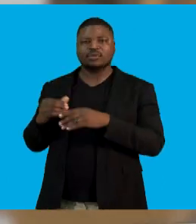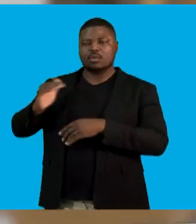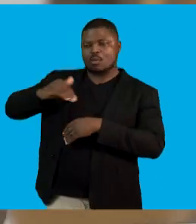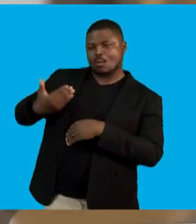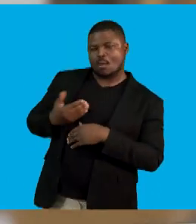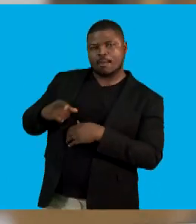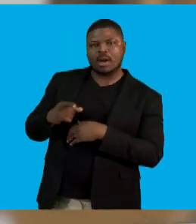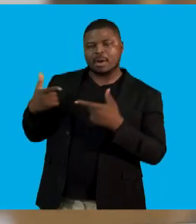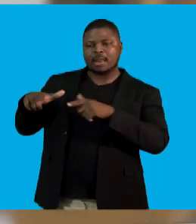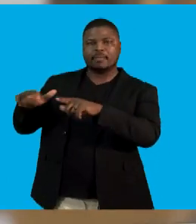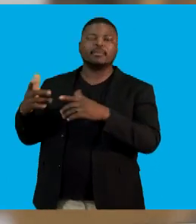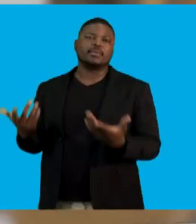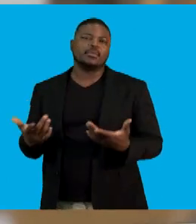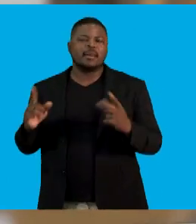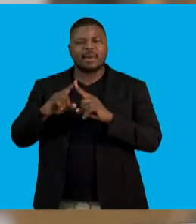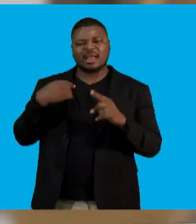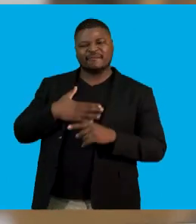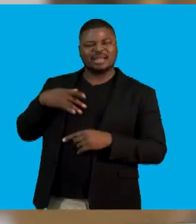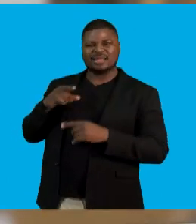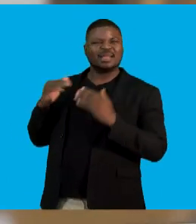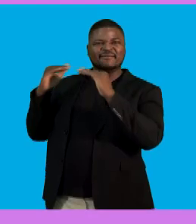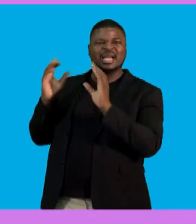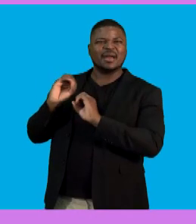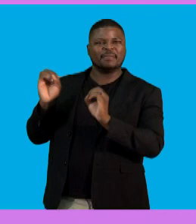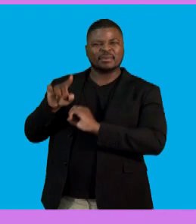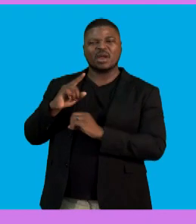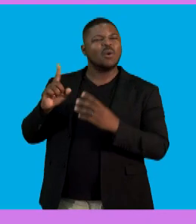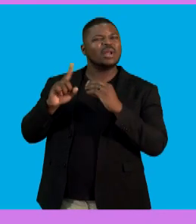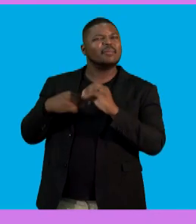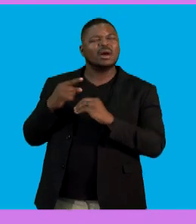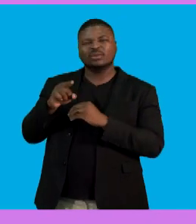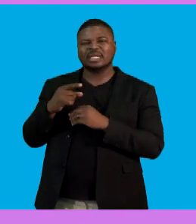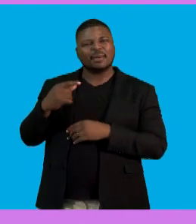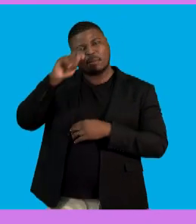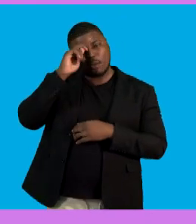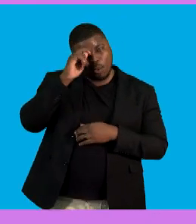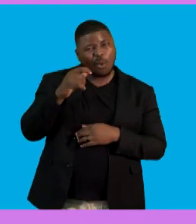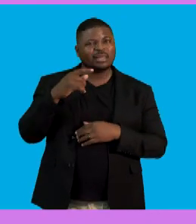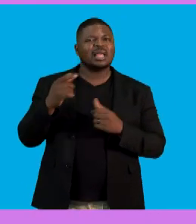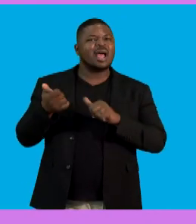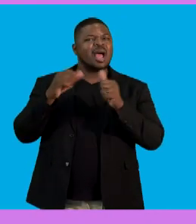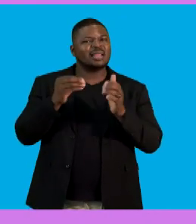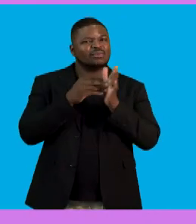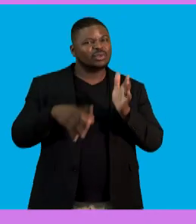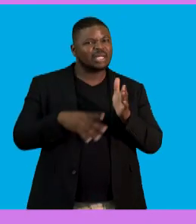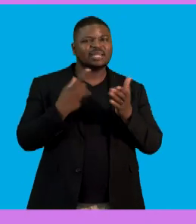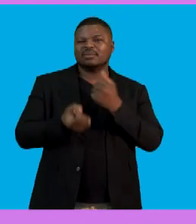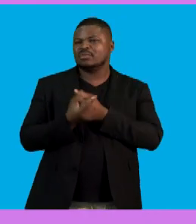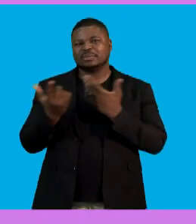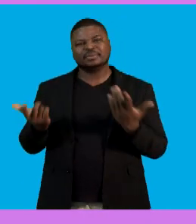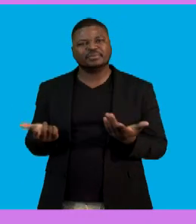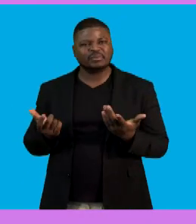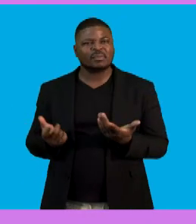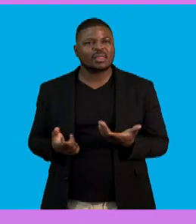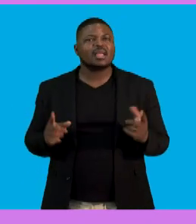the boys? What about the male learners? So looking at that now, we've got a definite, again, bias situation, where you've taken